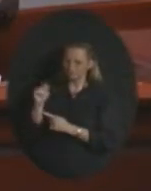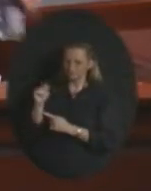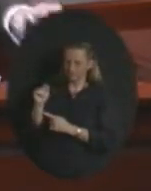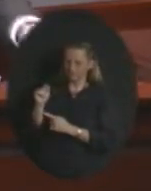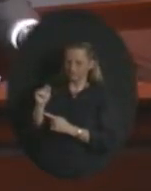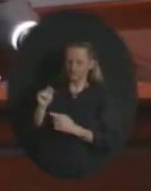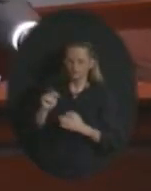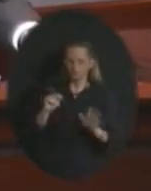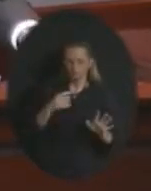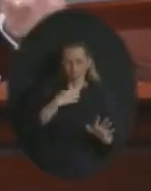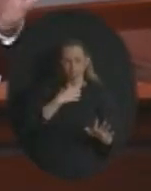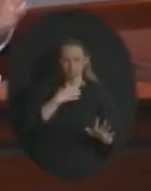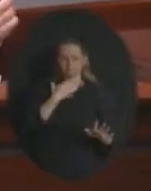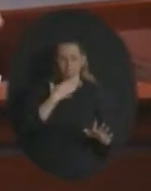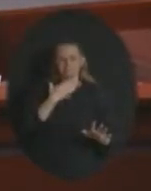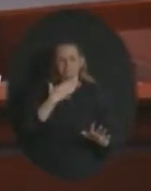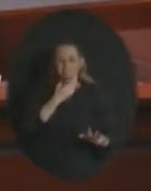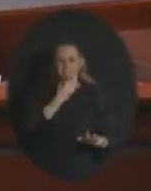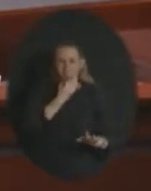That one choked you up.